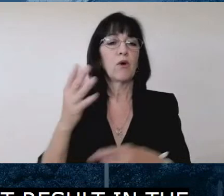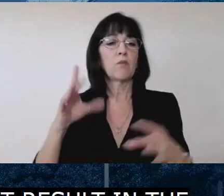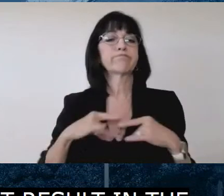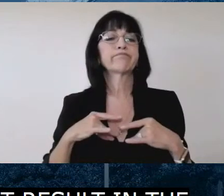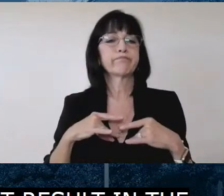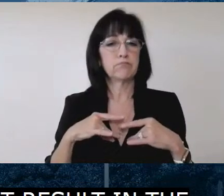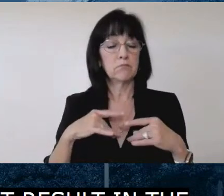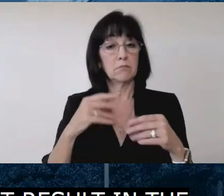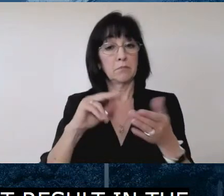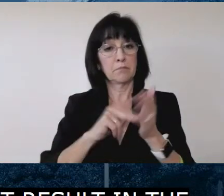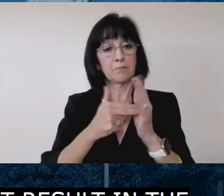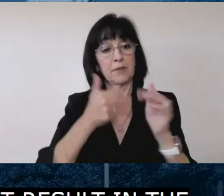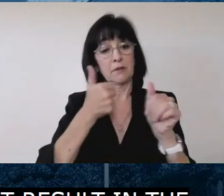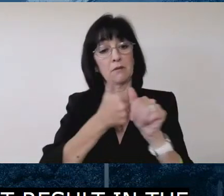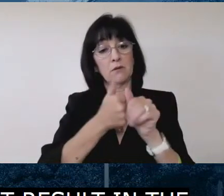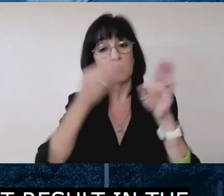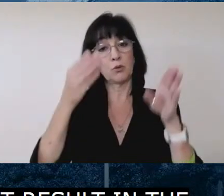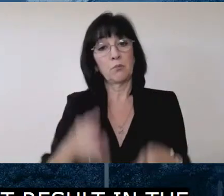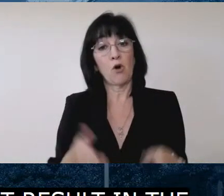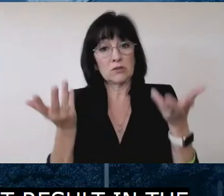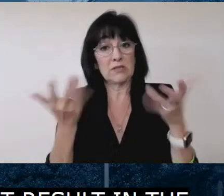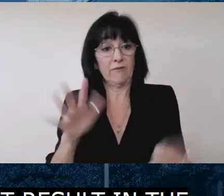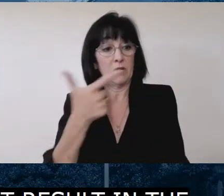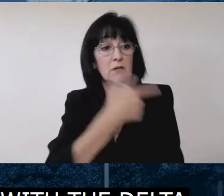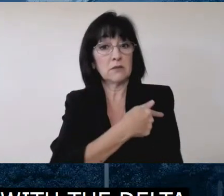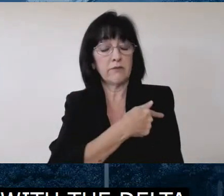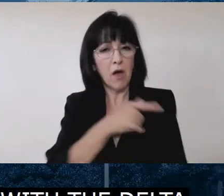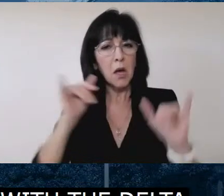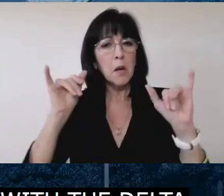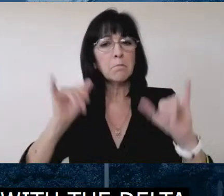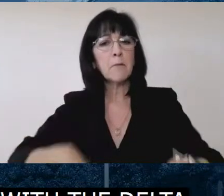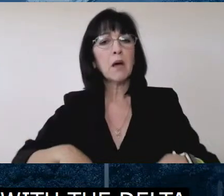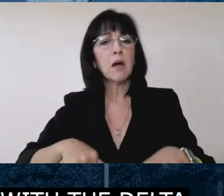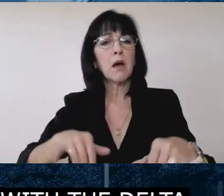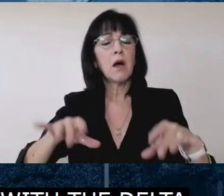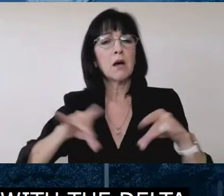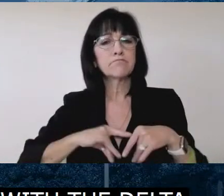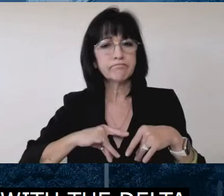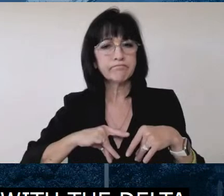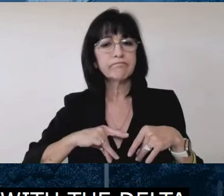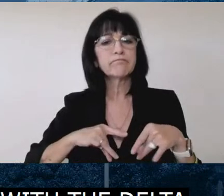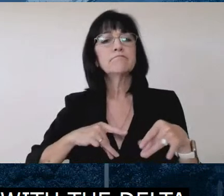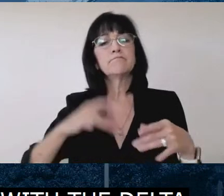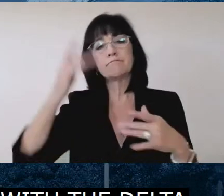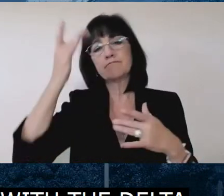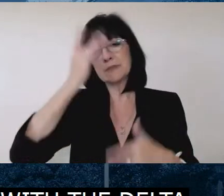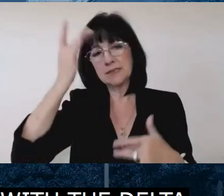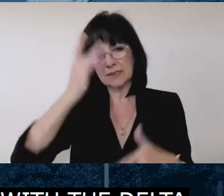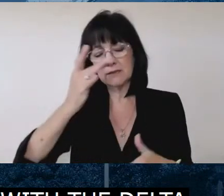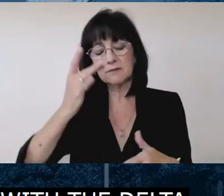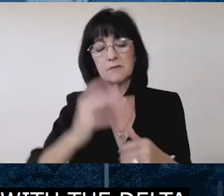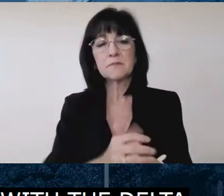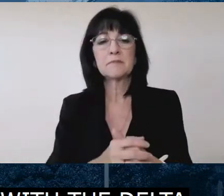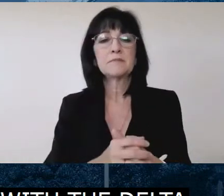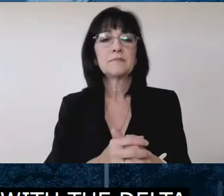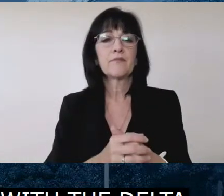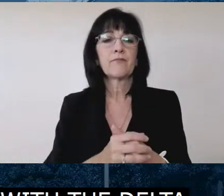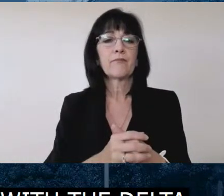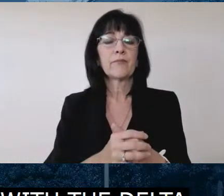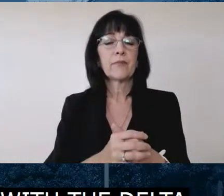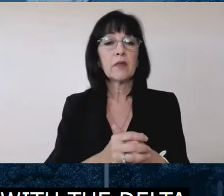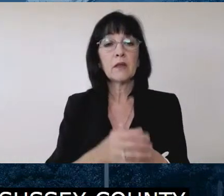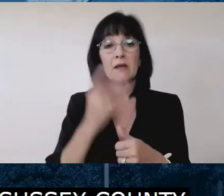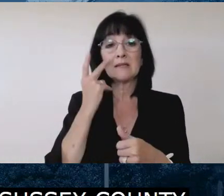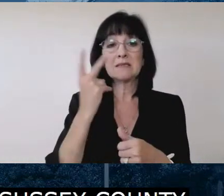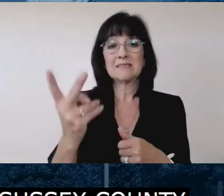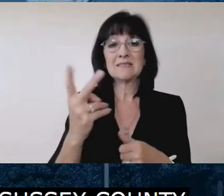Delta variant. So as I said, here's a comparison with Sussex County. You've got